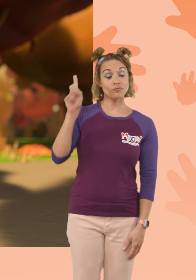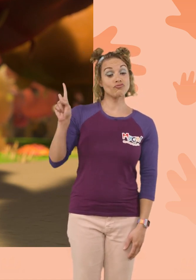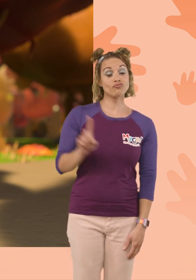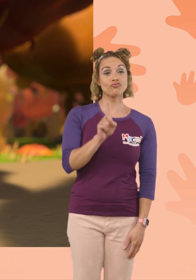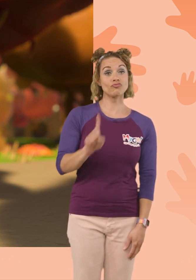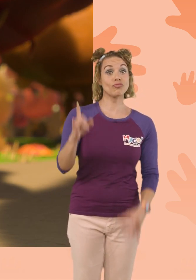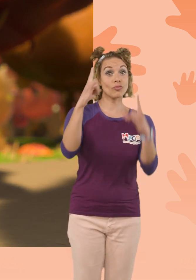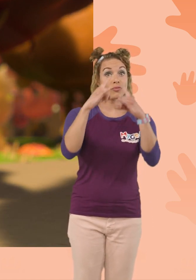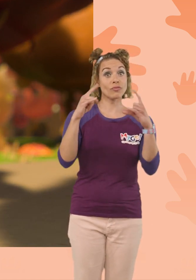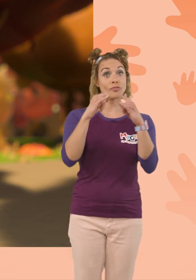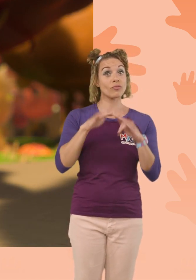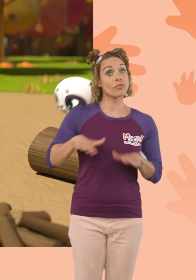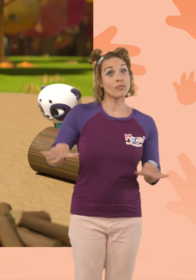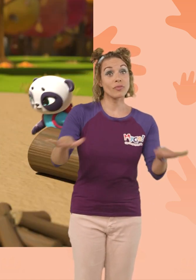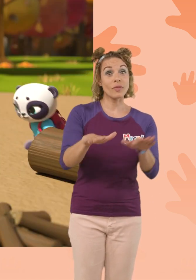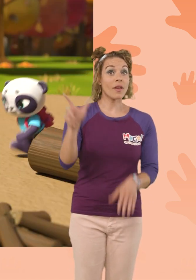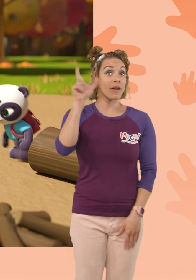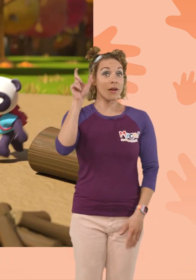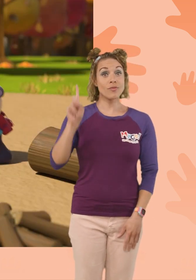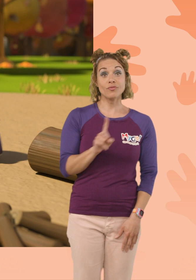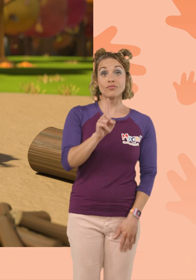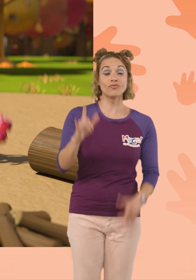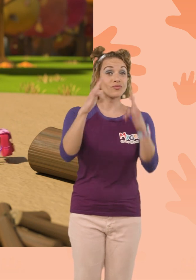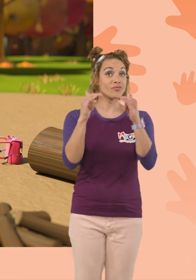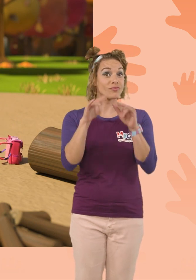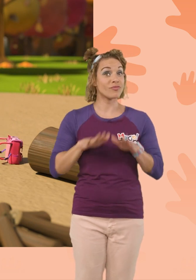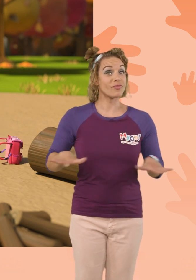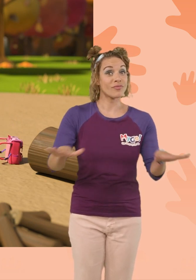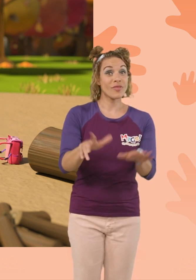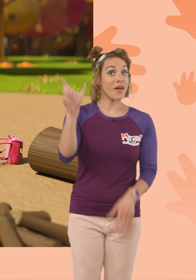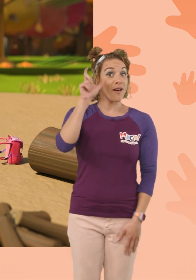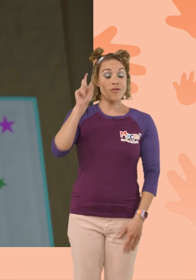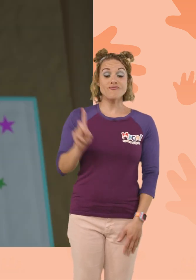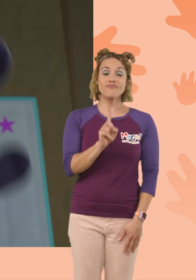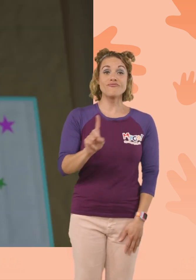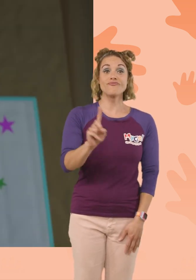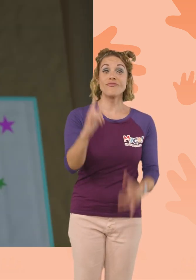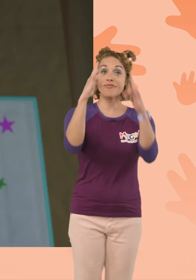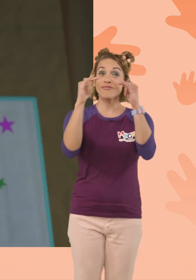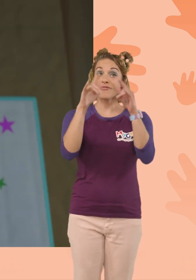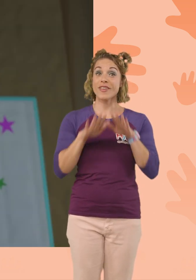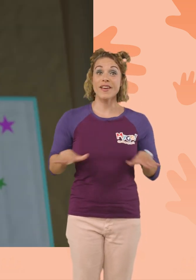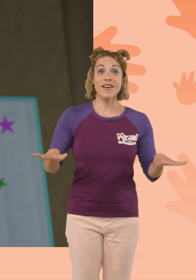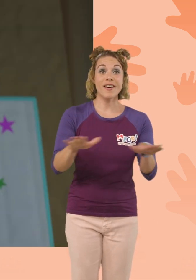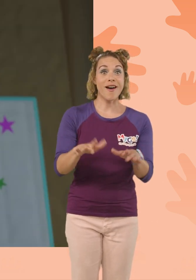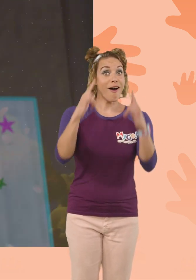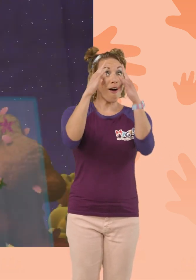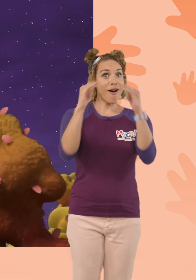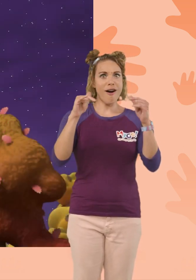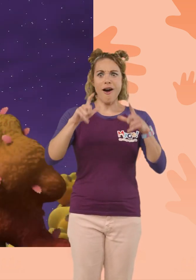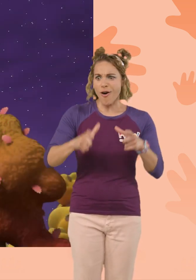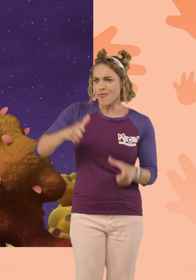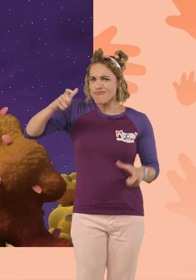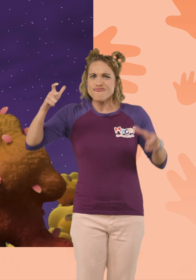Panda Bear went down to the campsite. Panda Bear went down to the campsite. Panda Bear went down to the campsite.